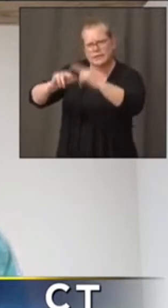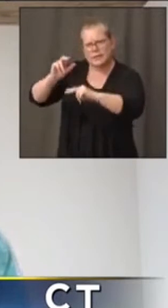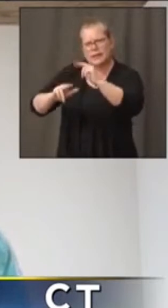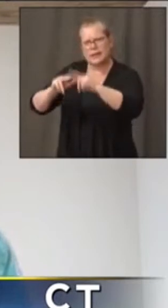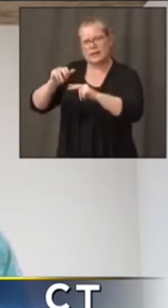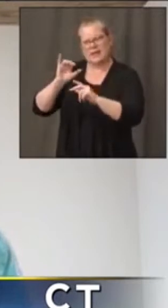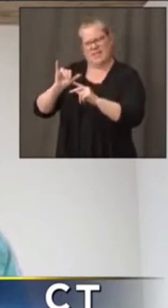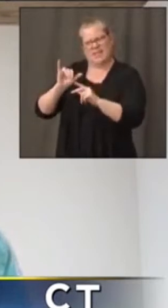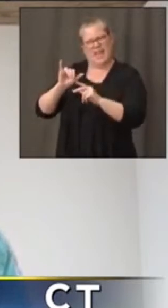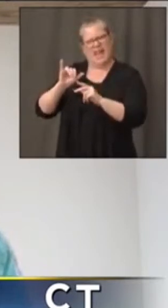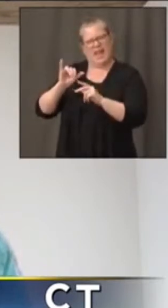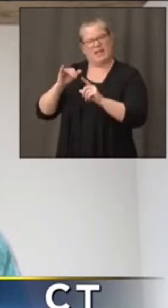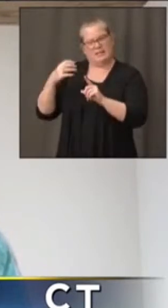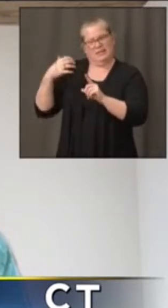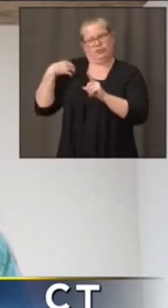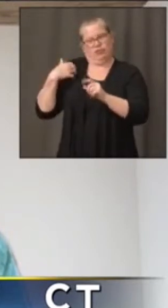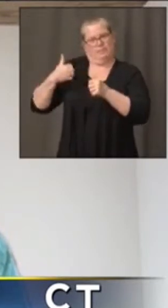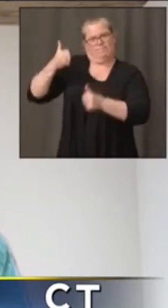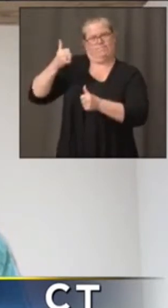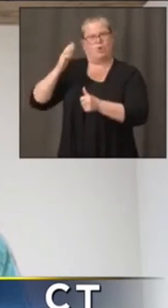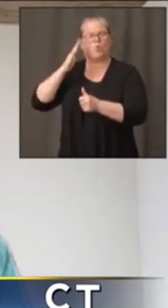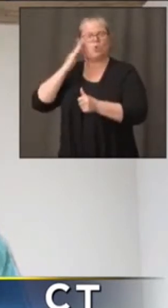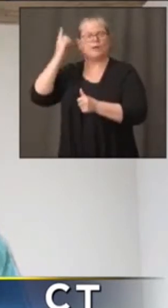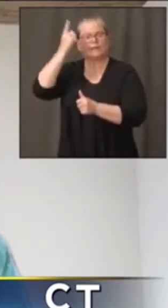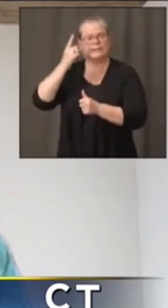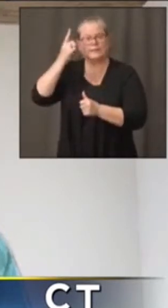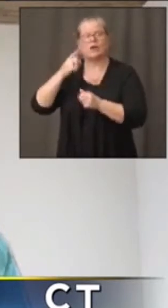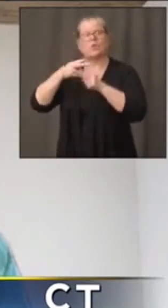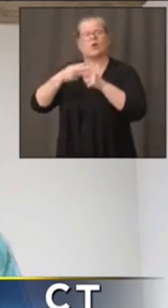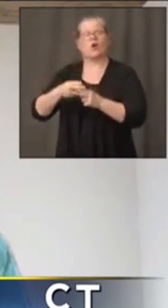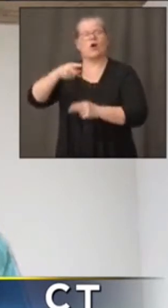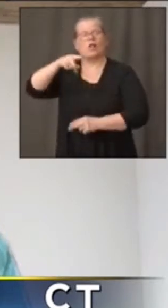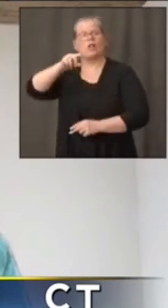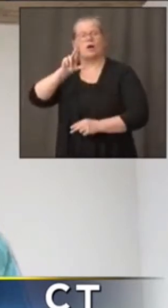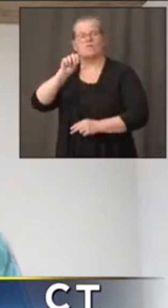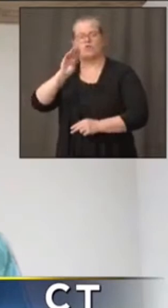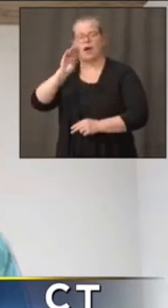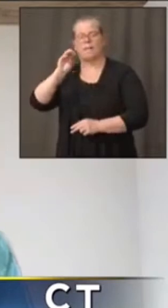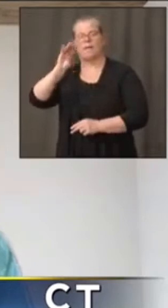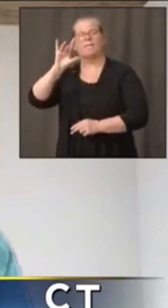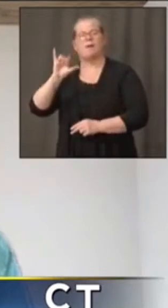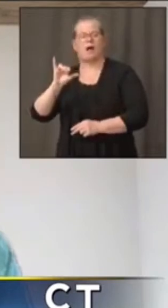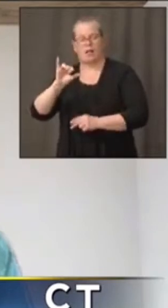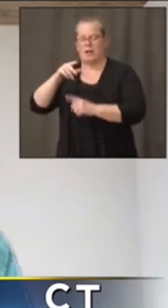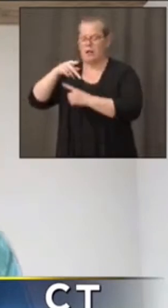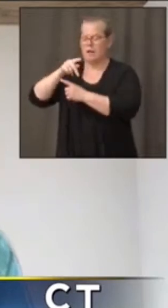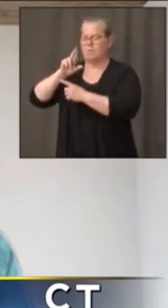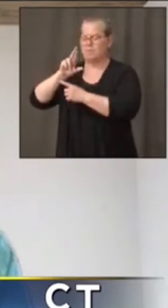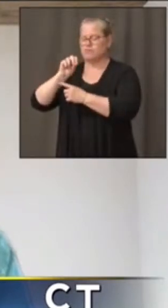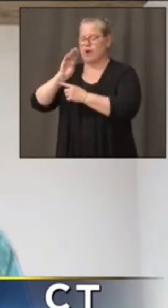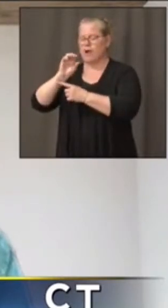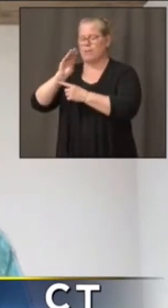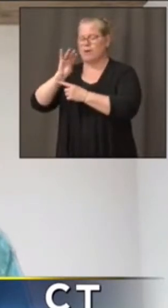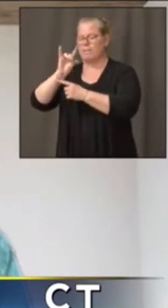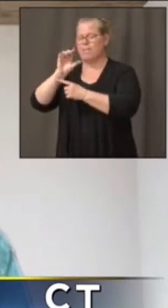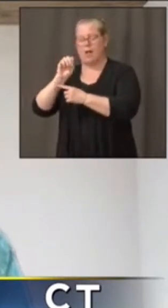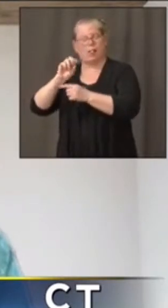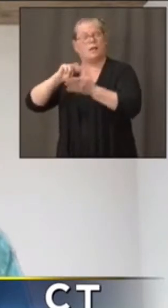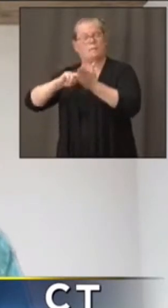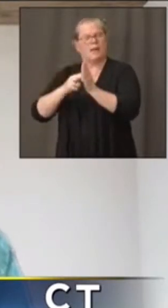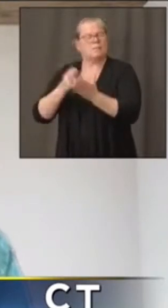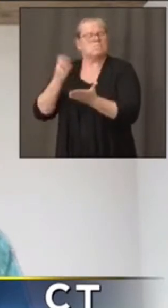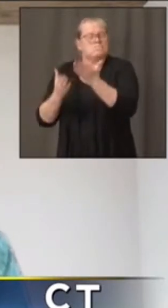could death could be considered a probable yeah do decoded nineteen that's and so clearly